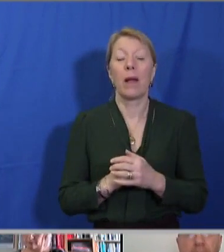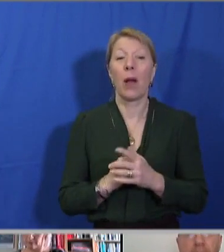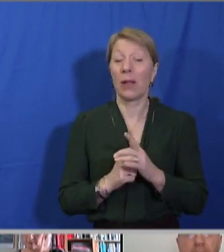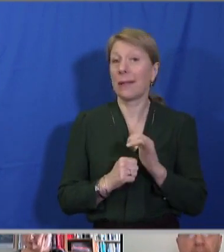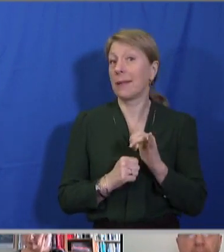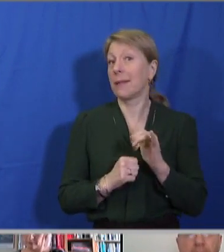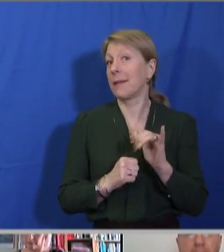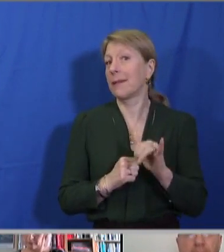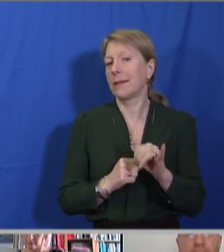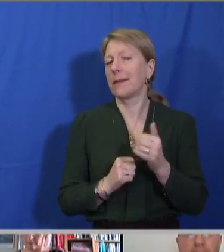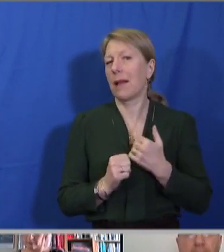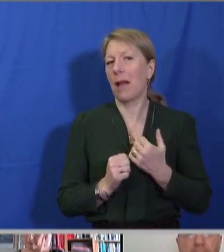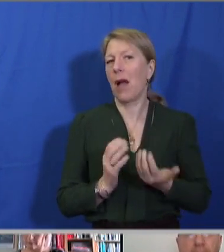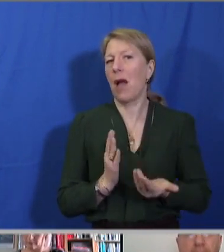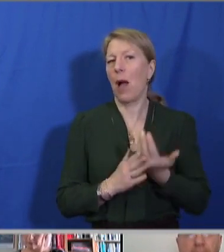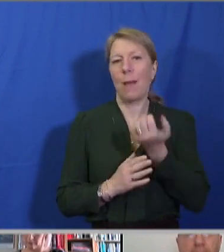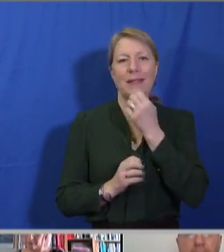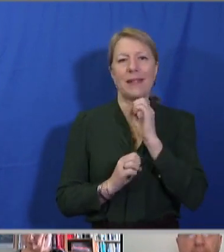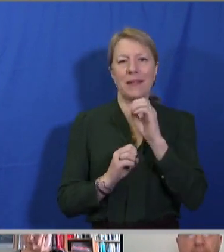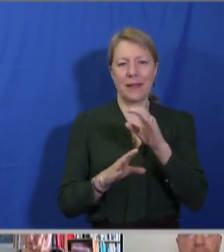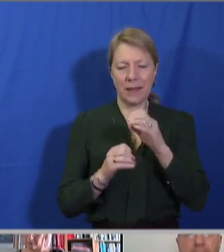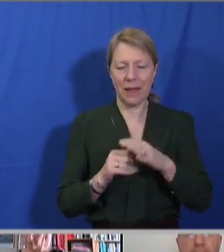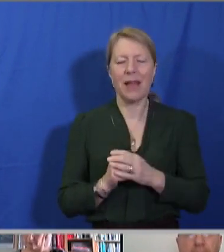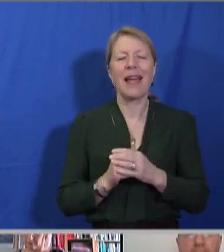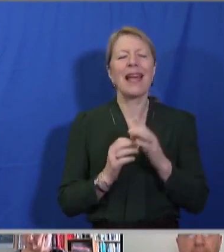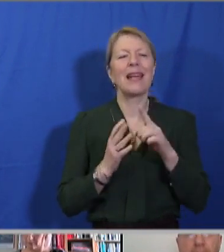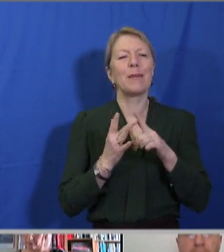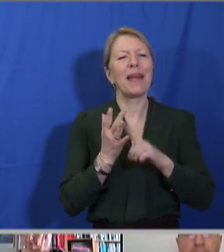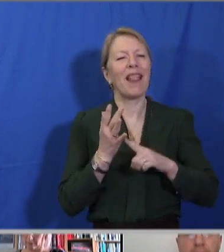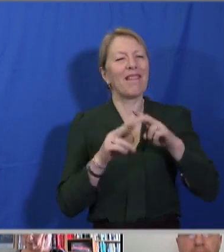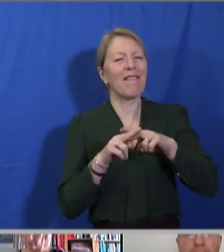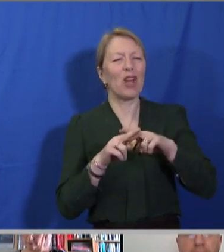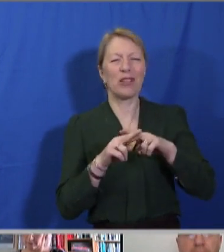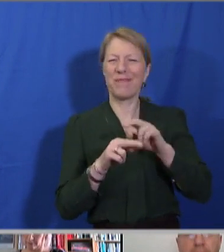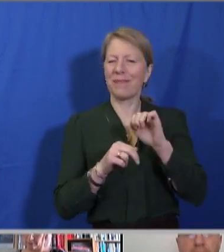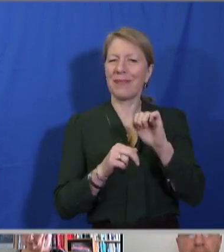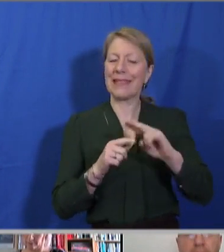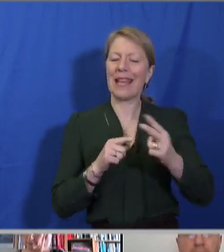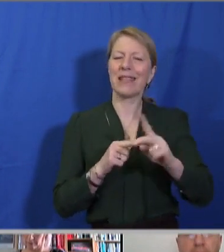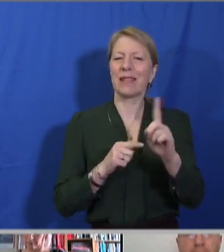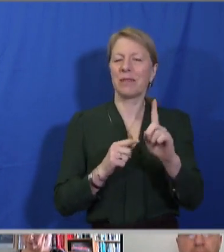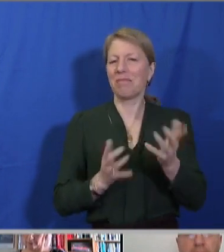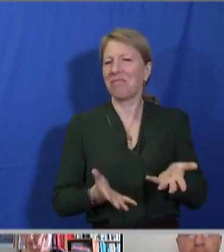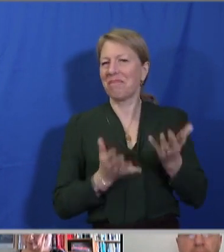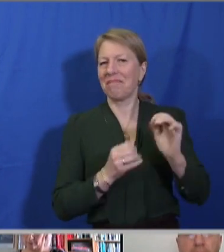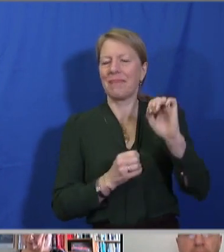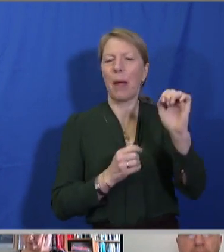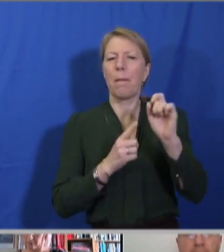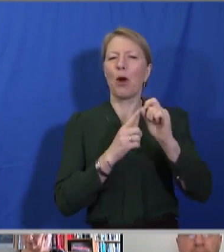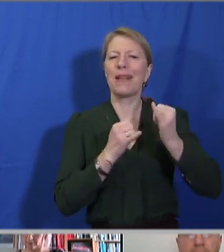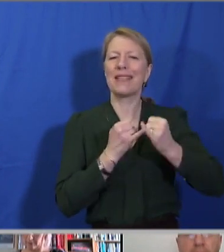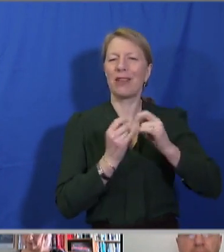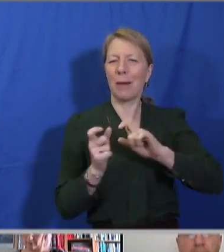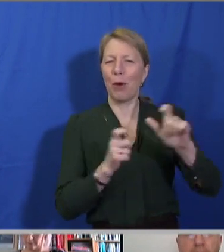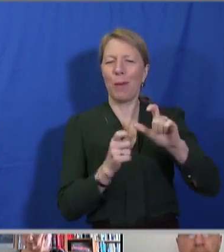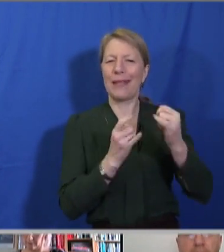of next steps to the Independent Living Fund is currently with the Permanent Secretary. There's been a number of iterations on that, and as the Accounting Officer, the Permanent Secretary has come